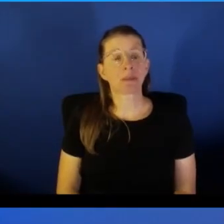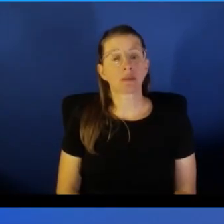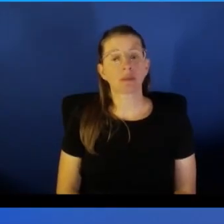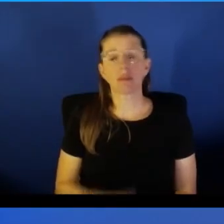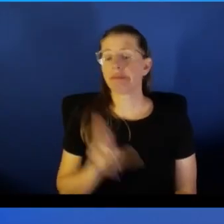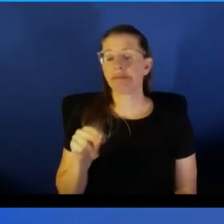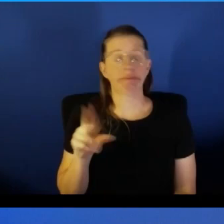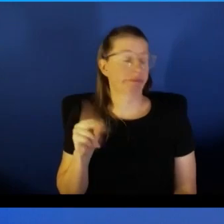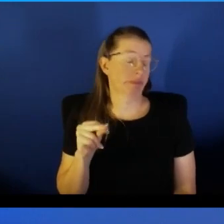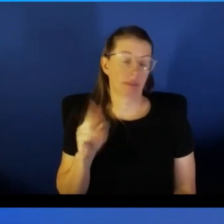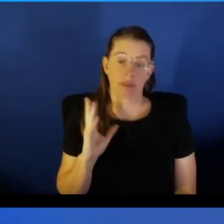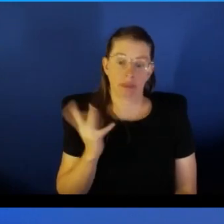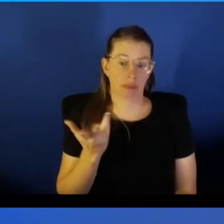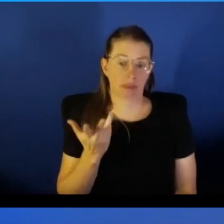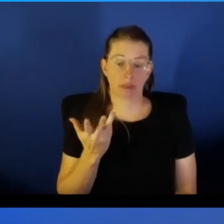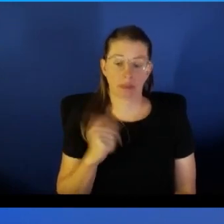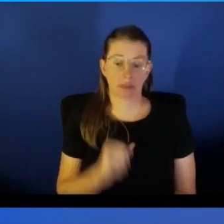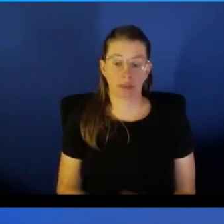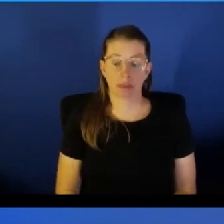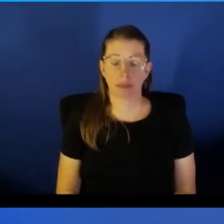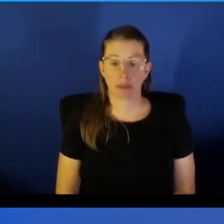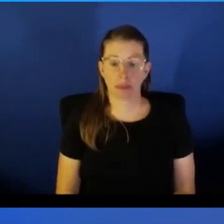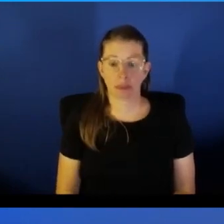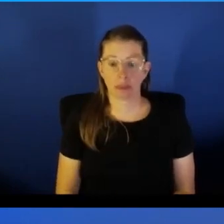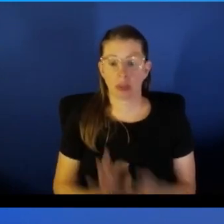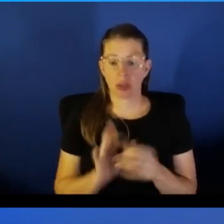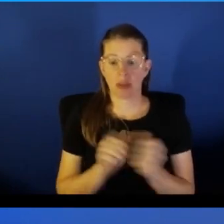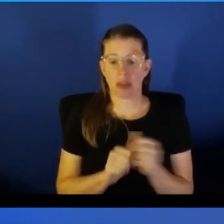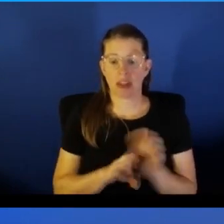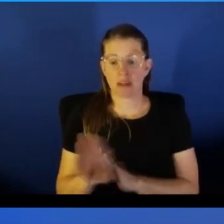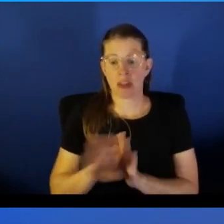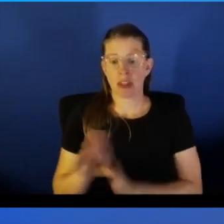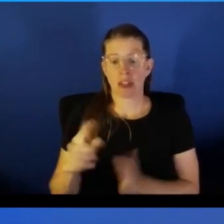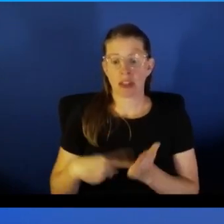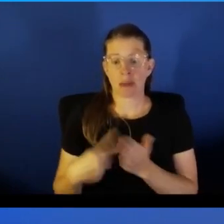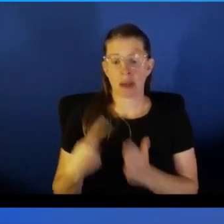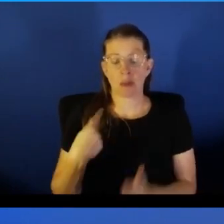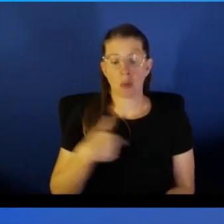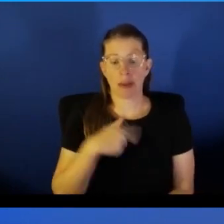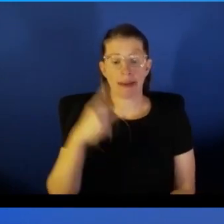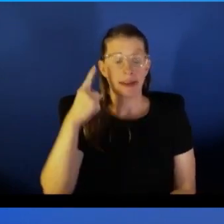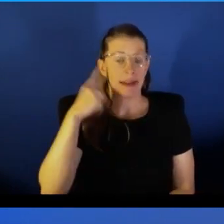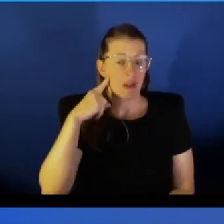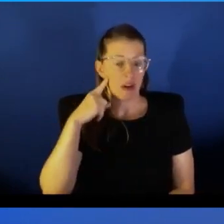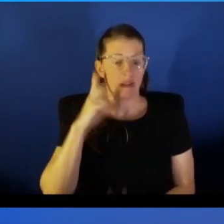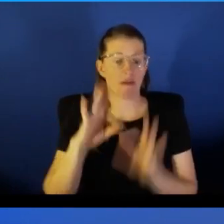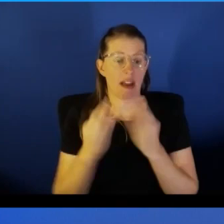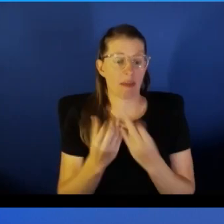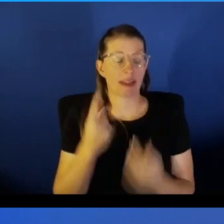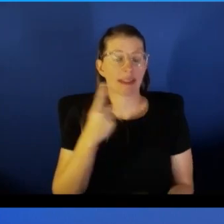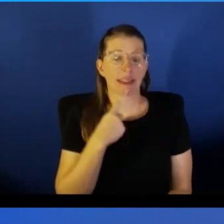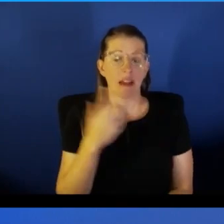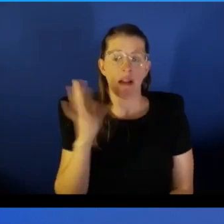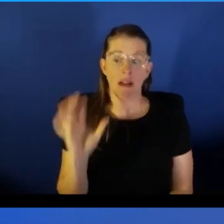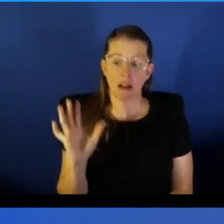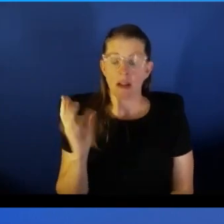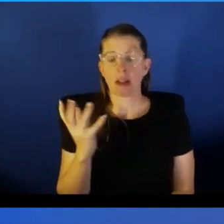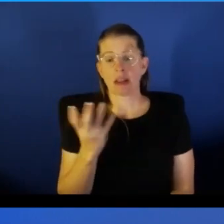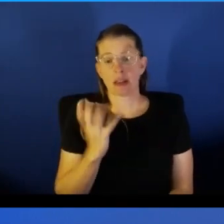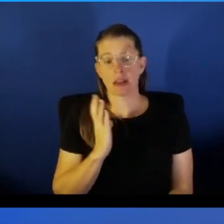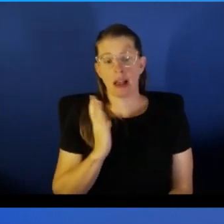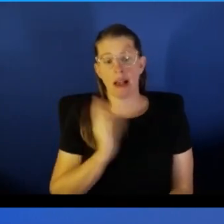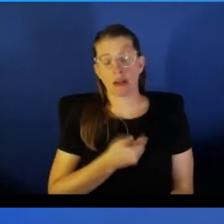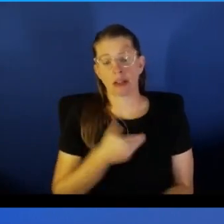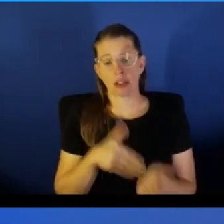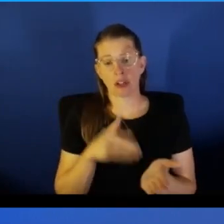and in terms of development, sometimes hear families that say, "Oh, our physician said he'll catch